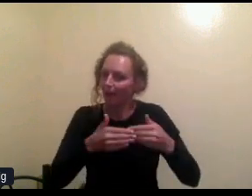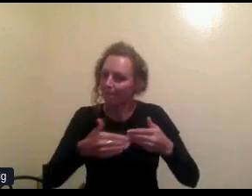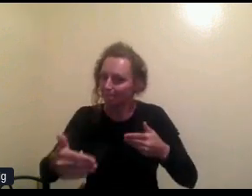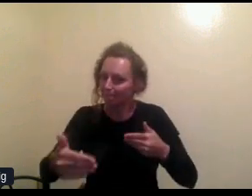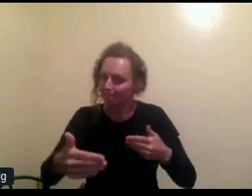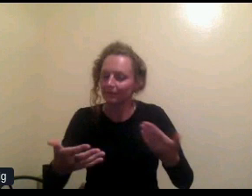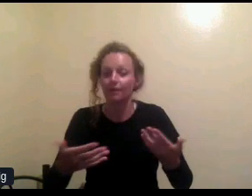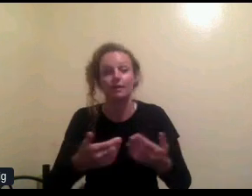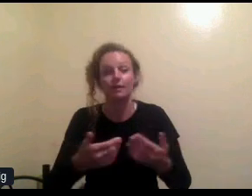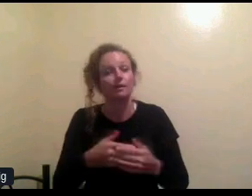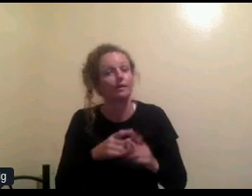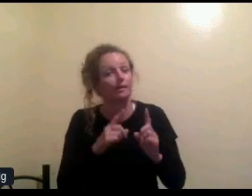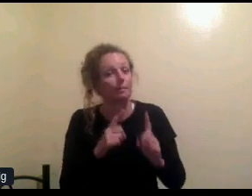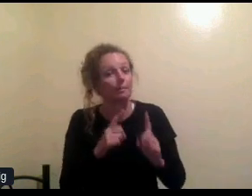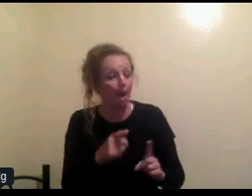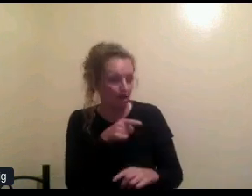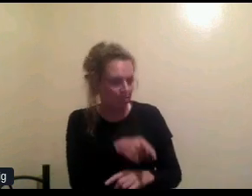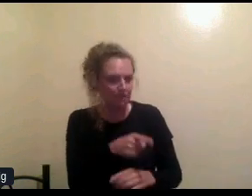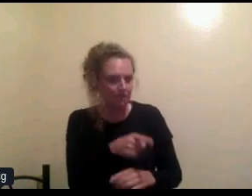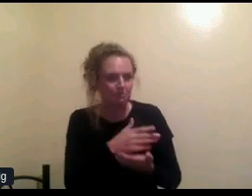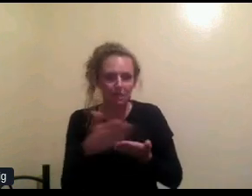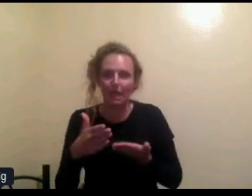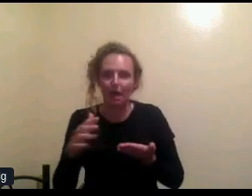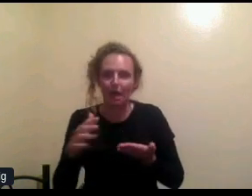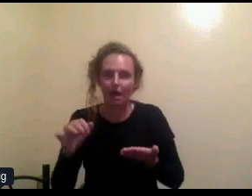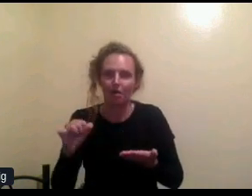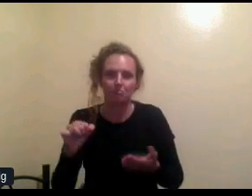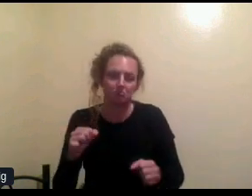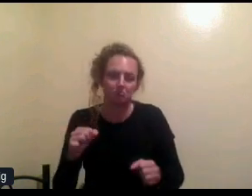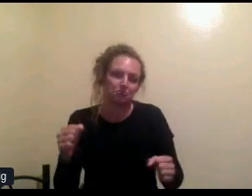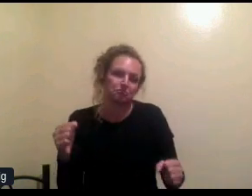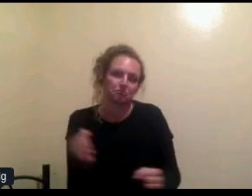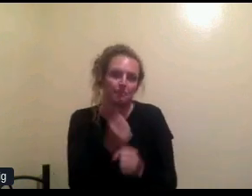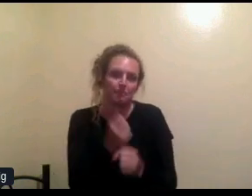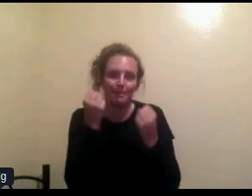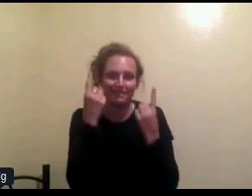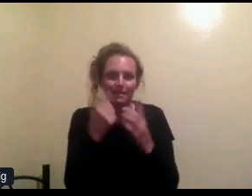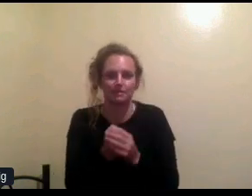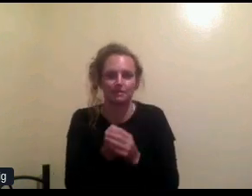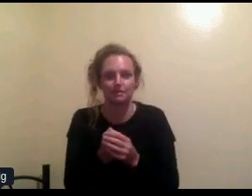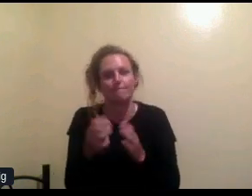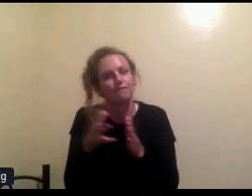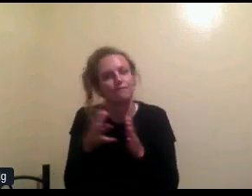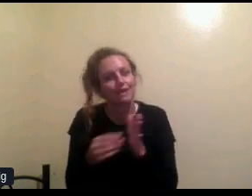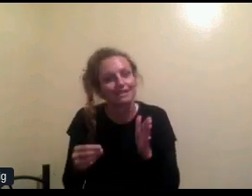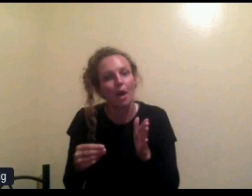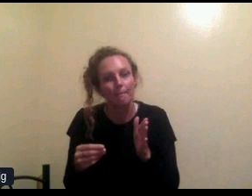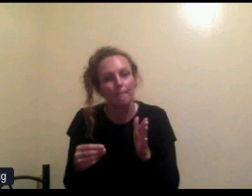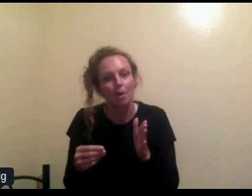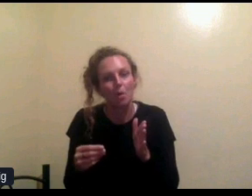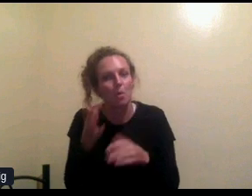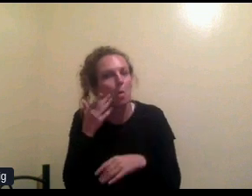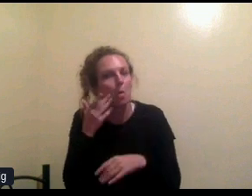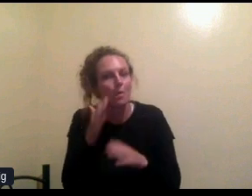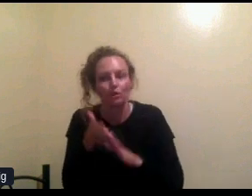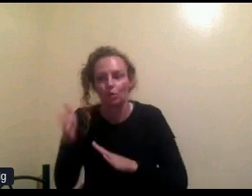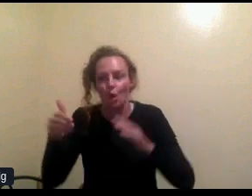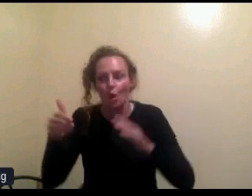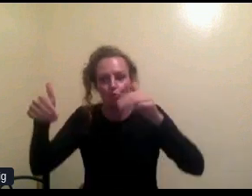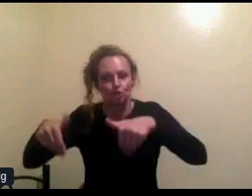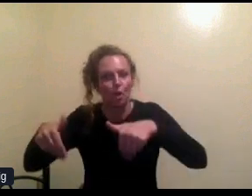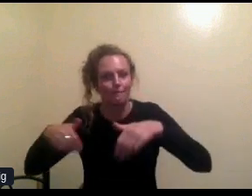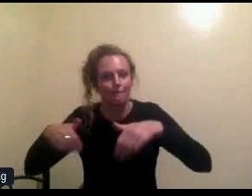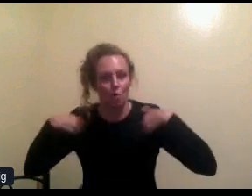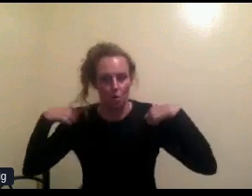yes, that makes perfect sense. Of course, you'd want to try something like you would if you were shopping for a jumper. You'd want to feel like what the jumper was like. You know, we want to see